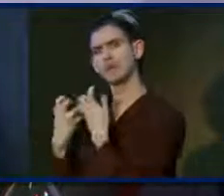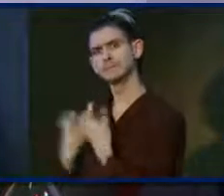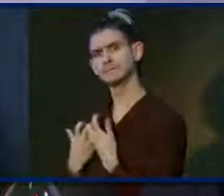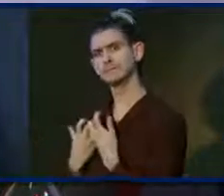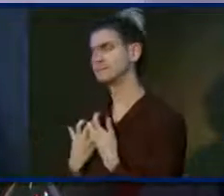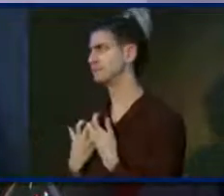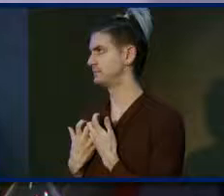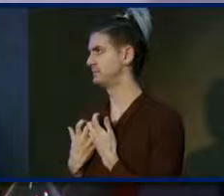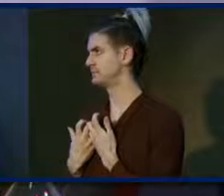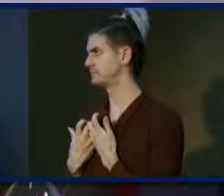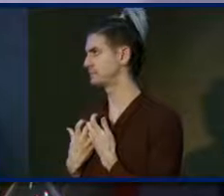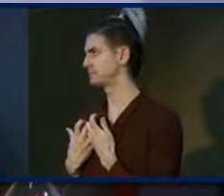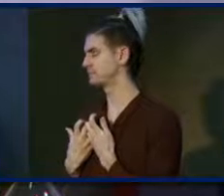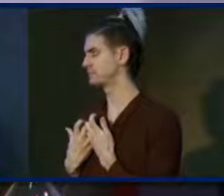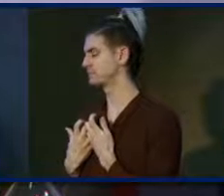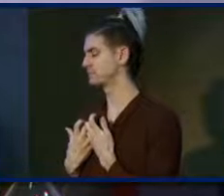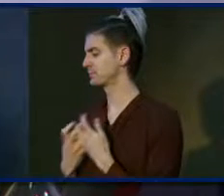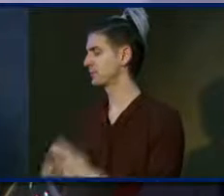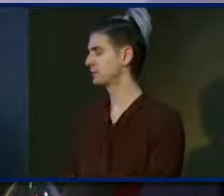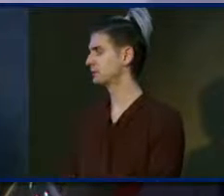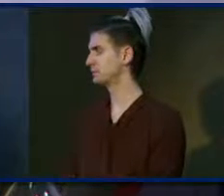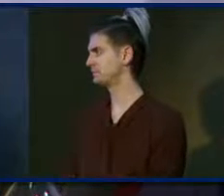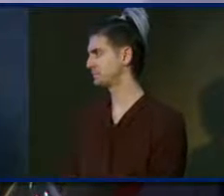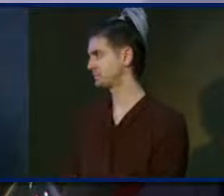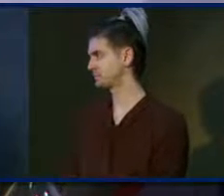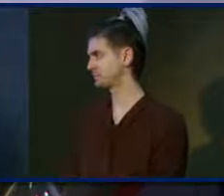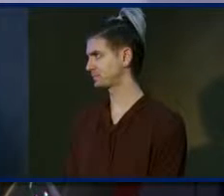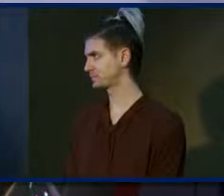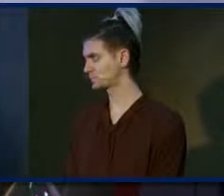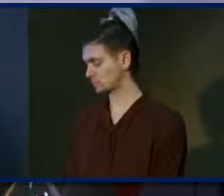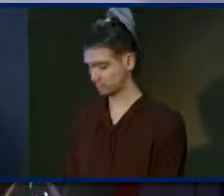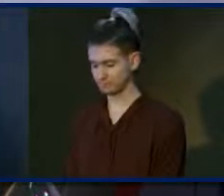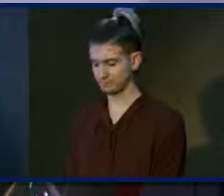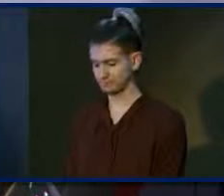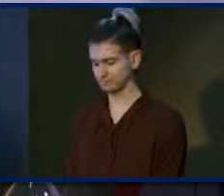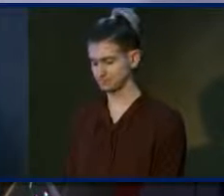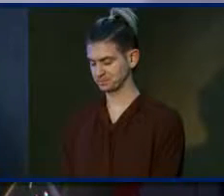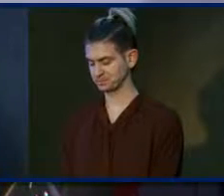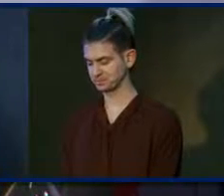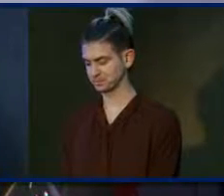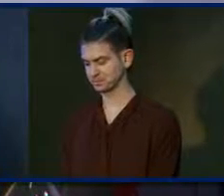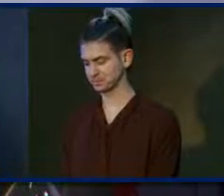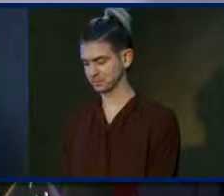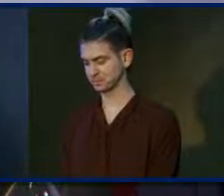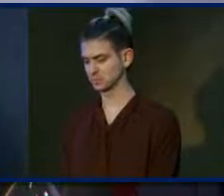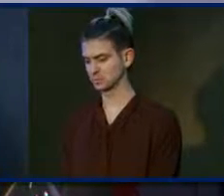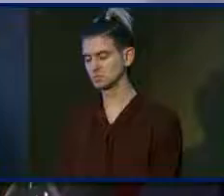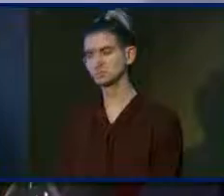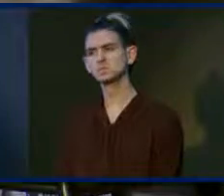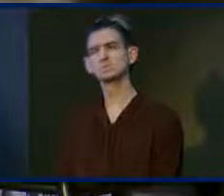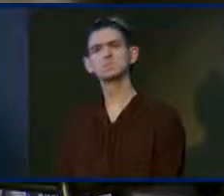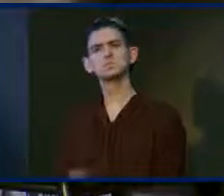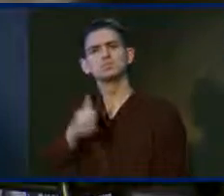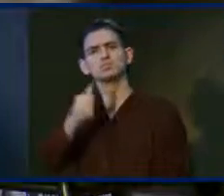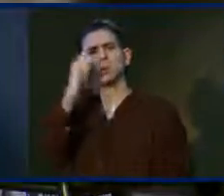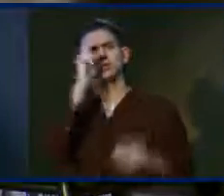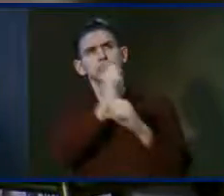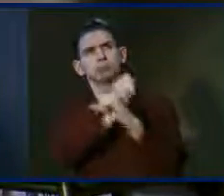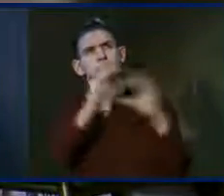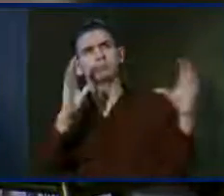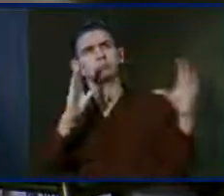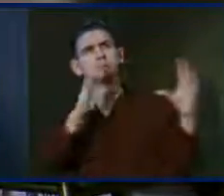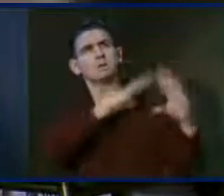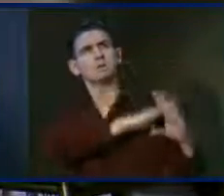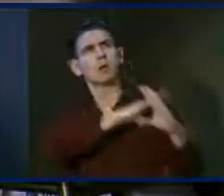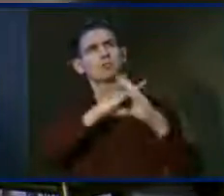Again, think about the ways people could be blocked. Well, we're going to come back